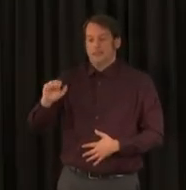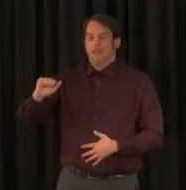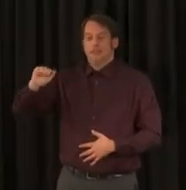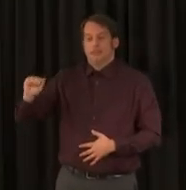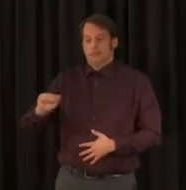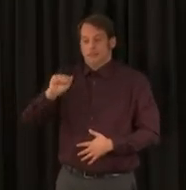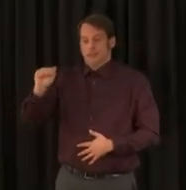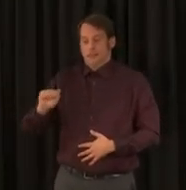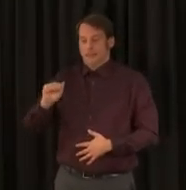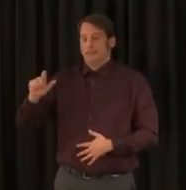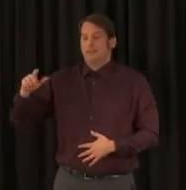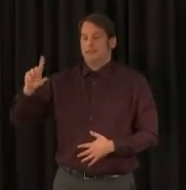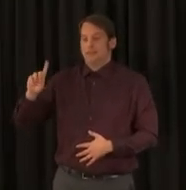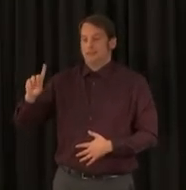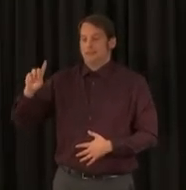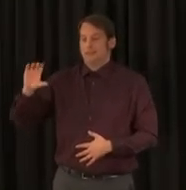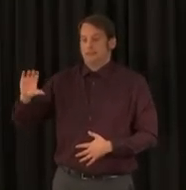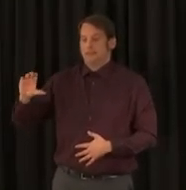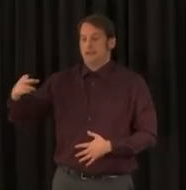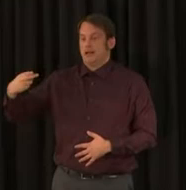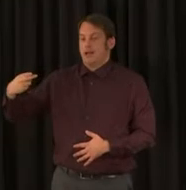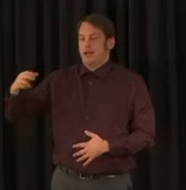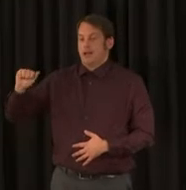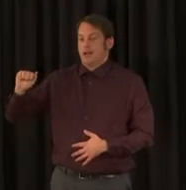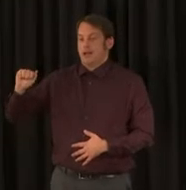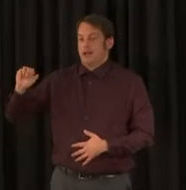lcurry@dcchamber.org. And it's